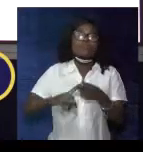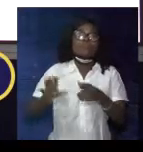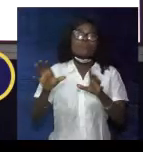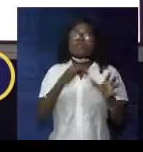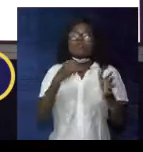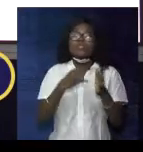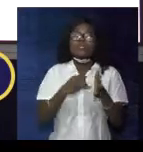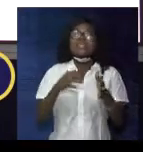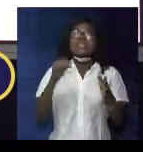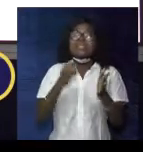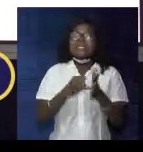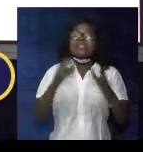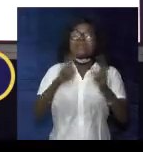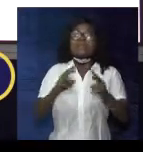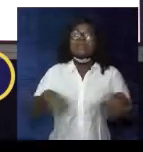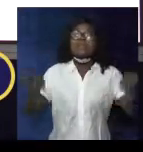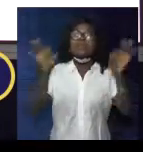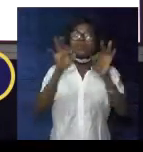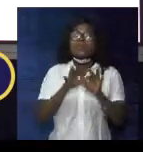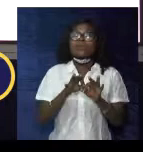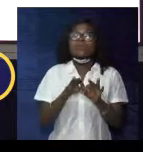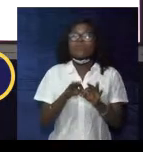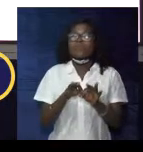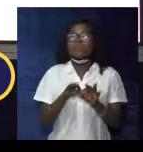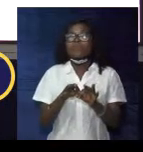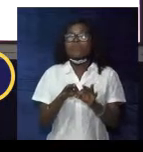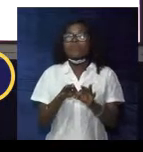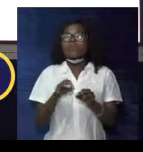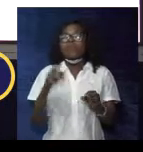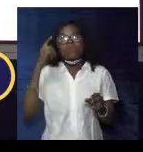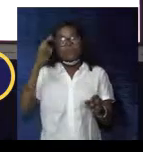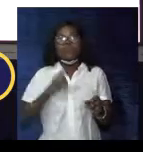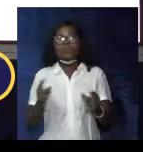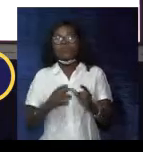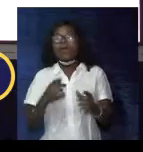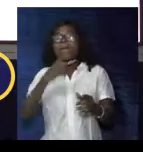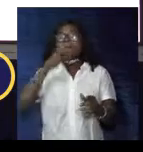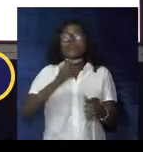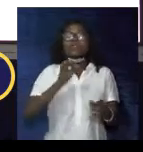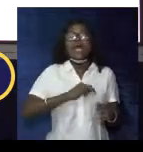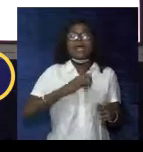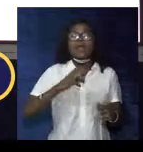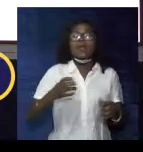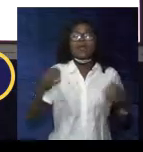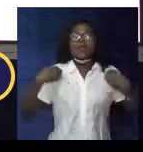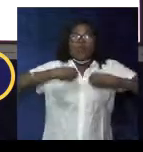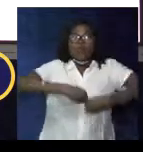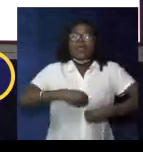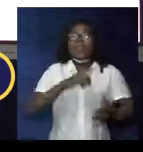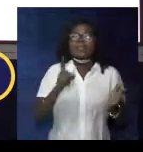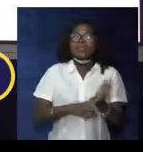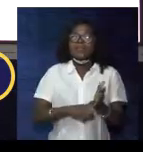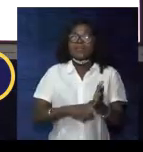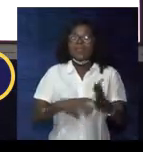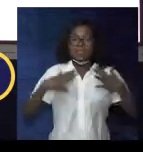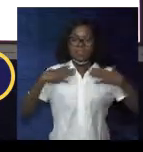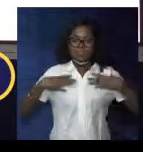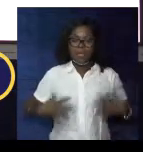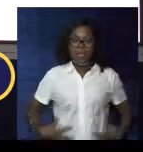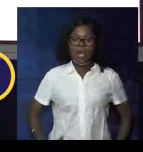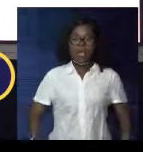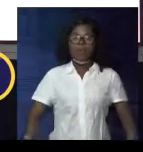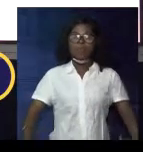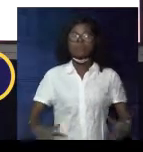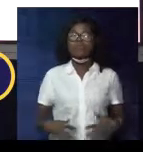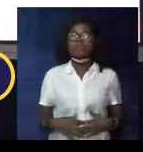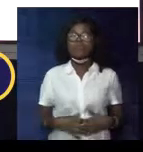it, or it is compulsory for us to do it. Must I wear this gown?